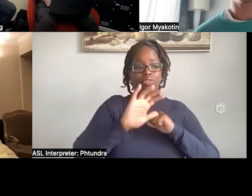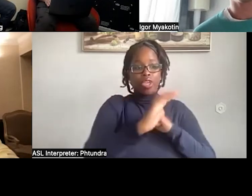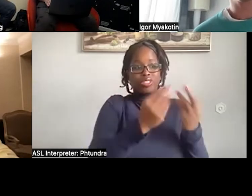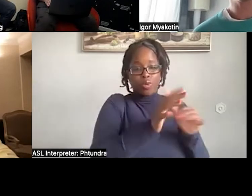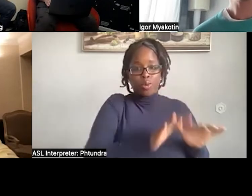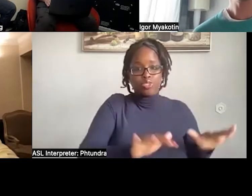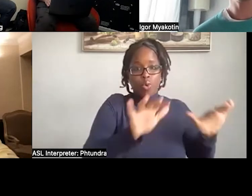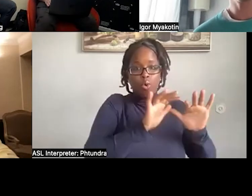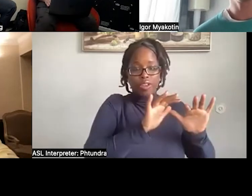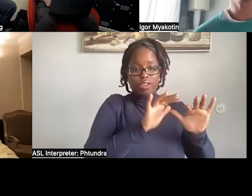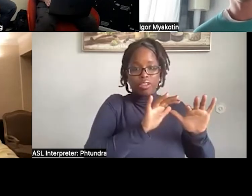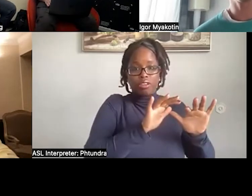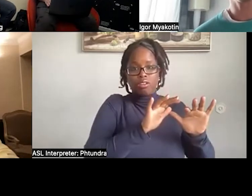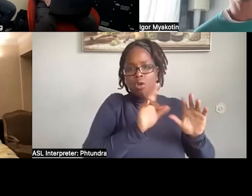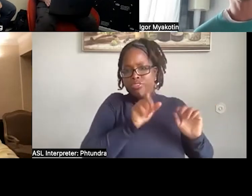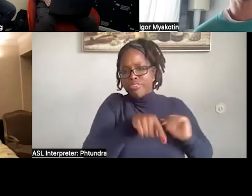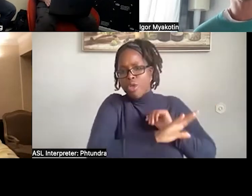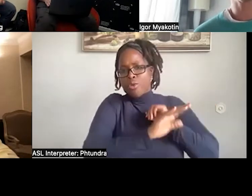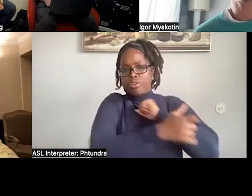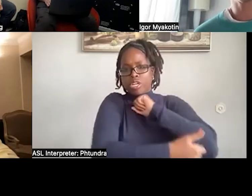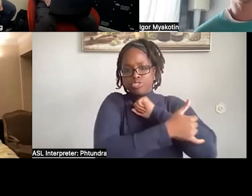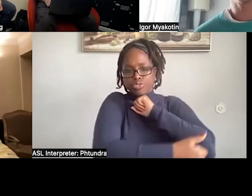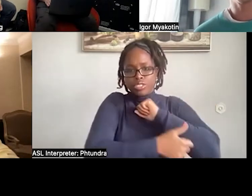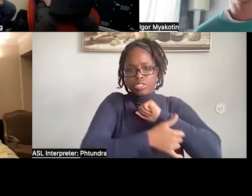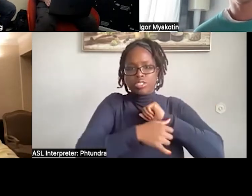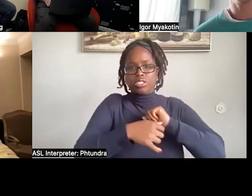primary territory of creation. The